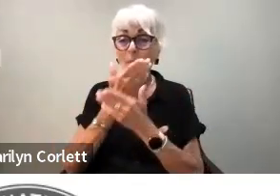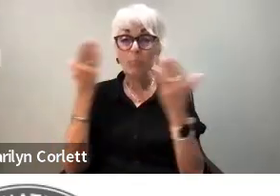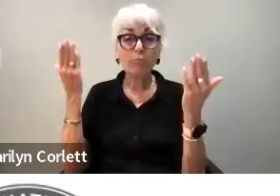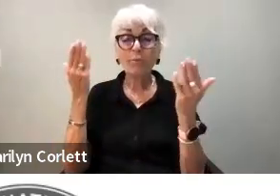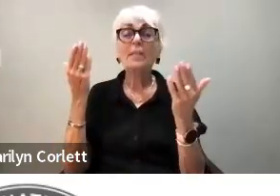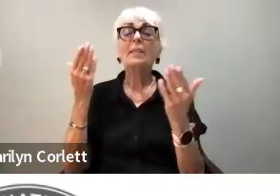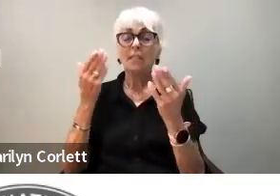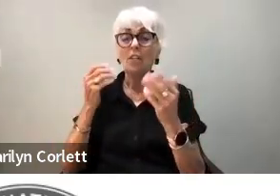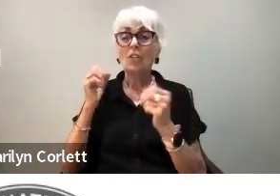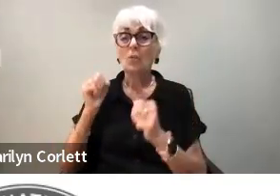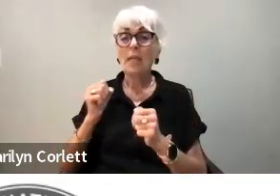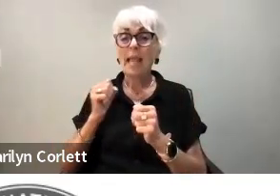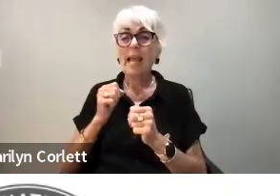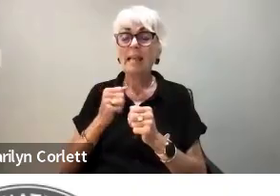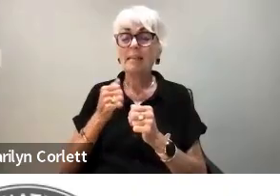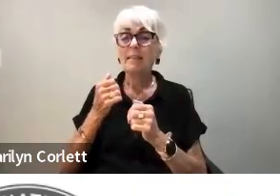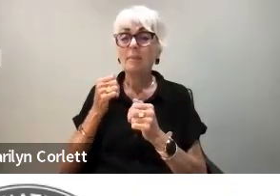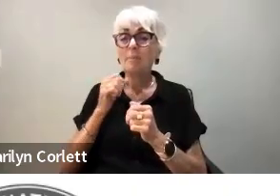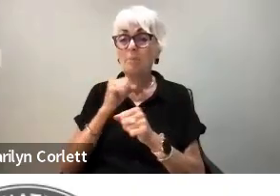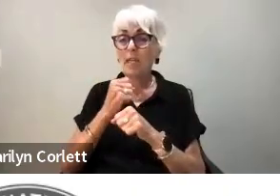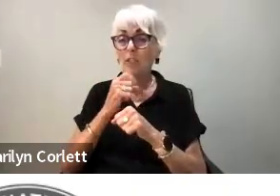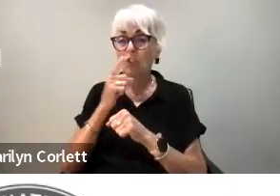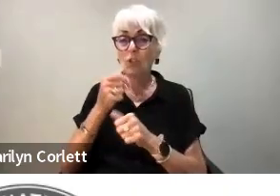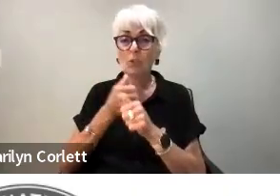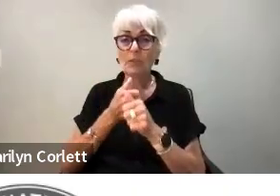yourself, making sure you're staying on the trail.